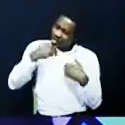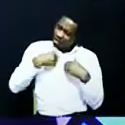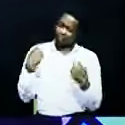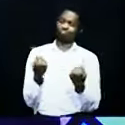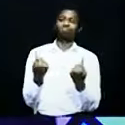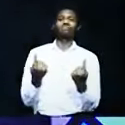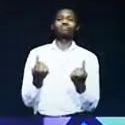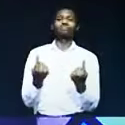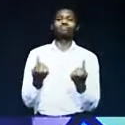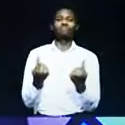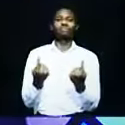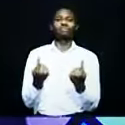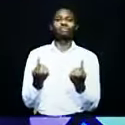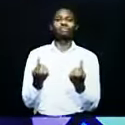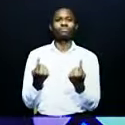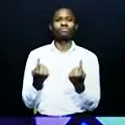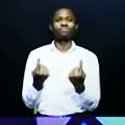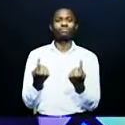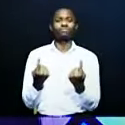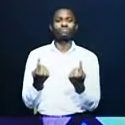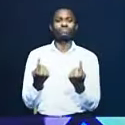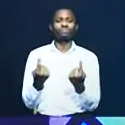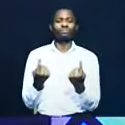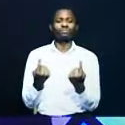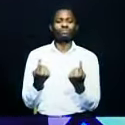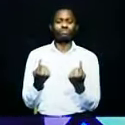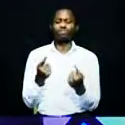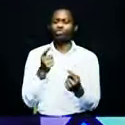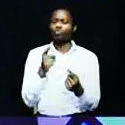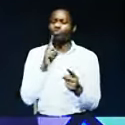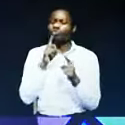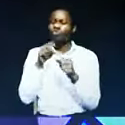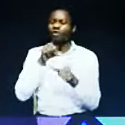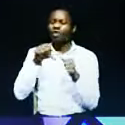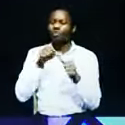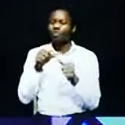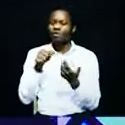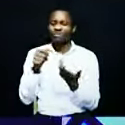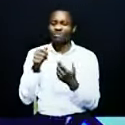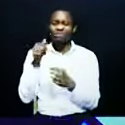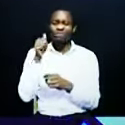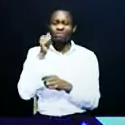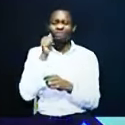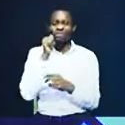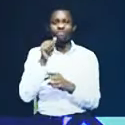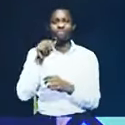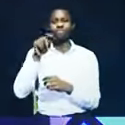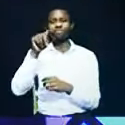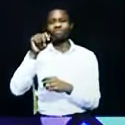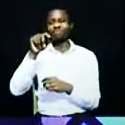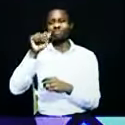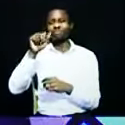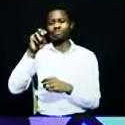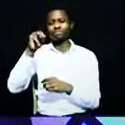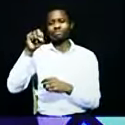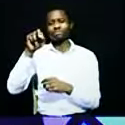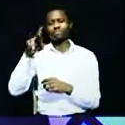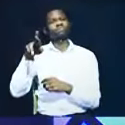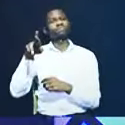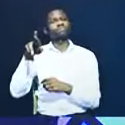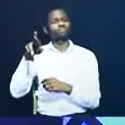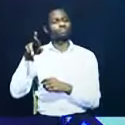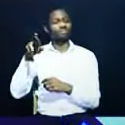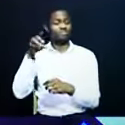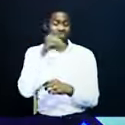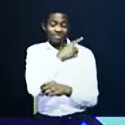So I spoke about Tamar, the beautiful daughter of David. David Baba Fefeno.